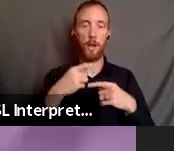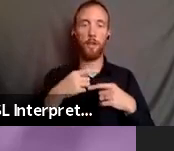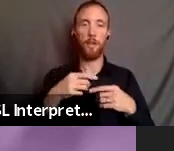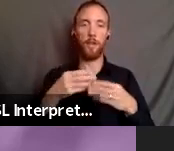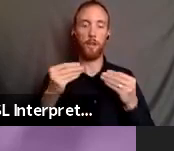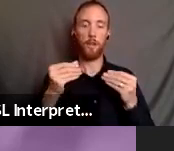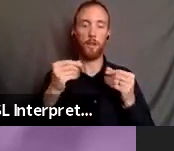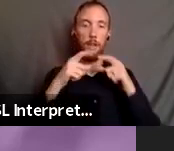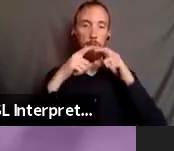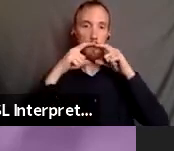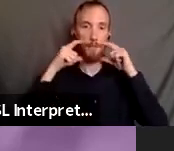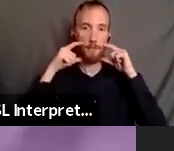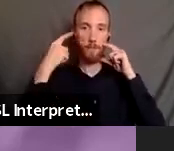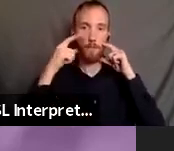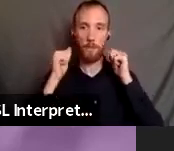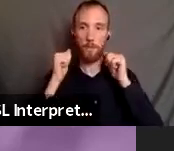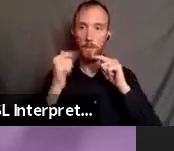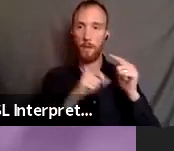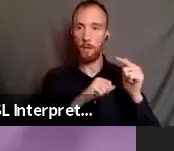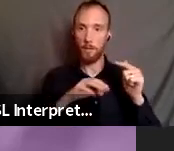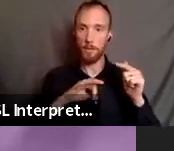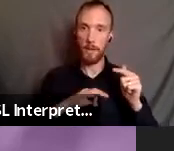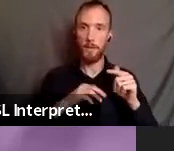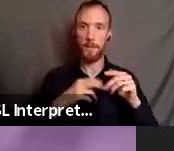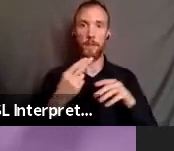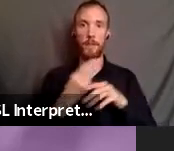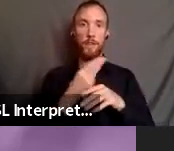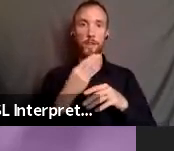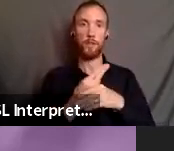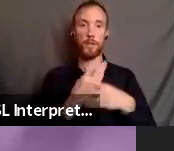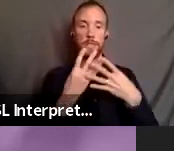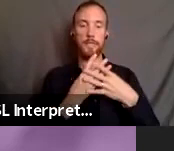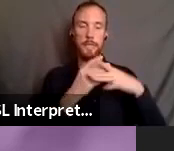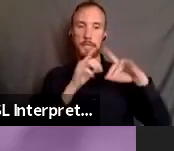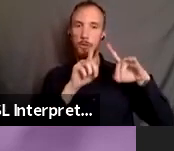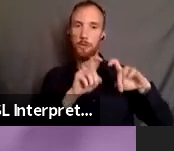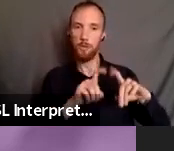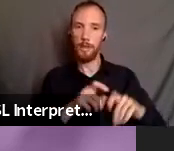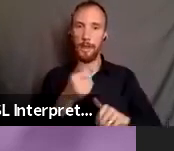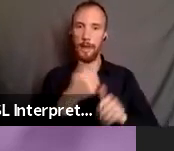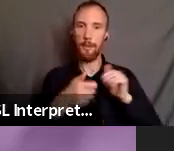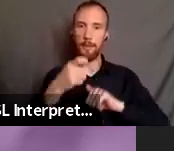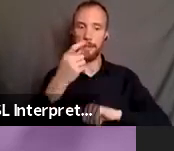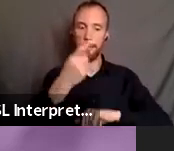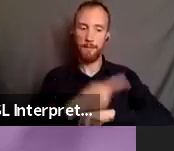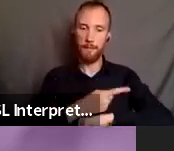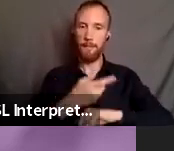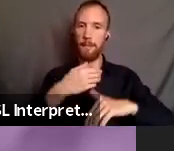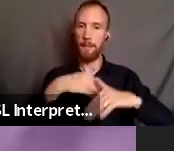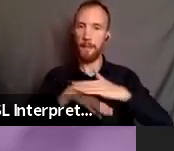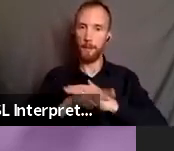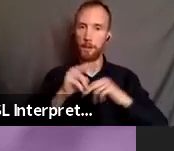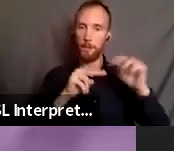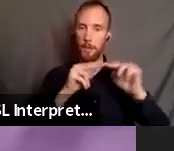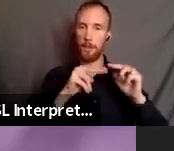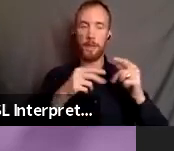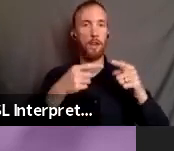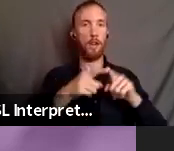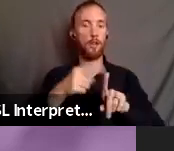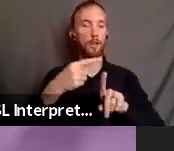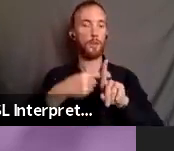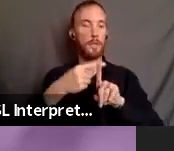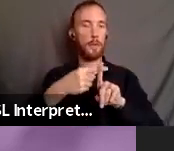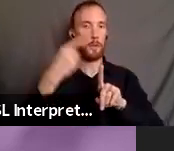members the use of a symptom screener questionnaire each day they are planning on entering a cps building along with temperature checks a